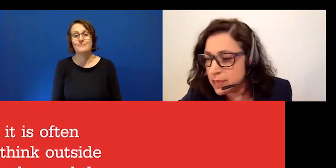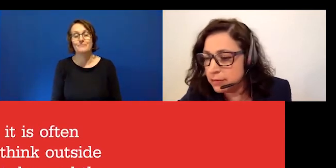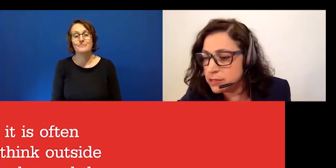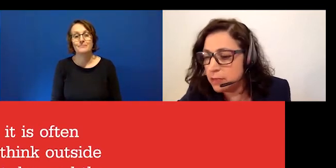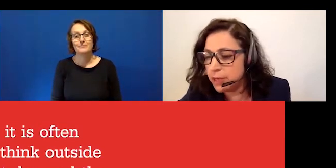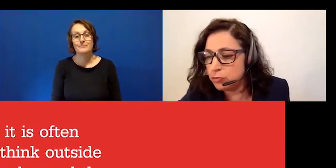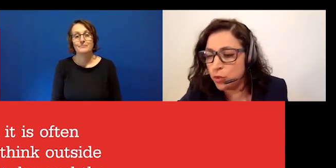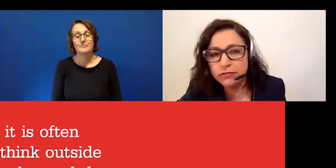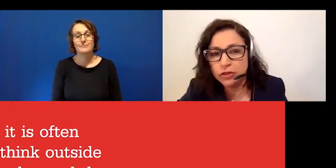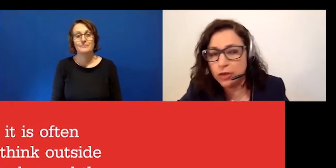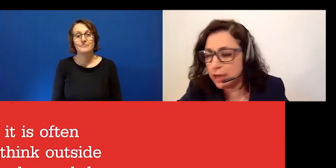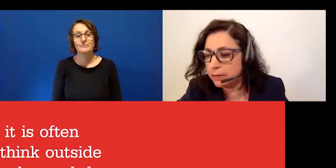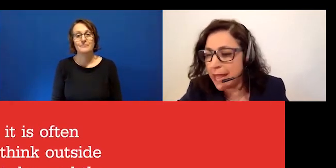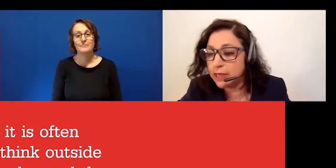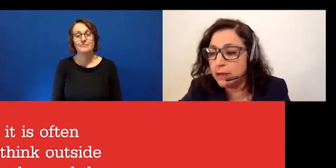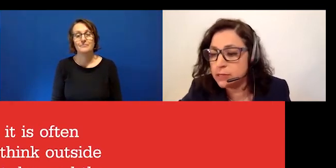outcomes,